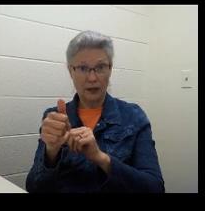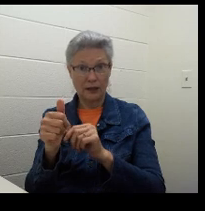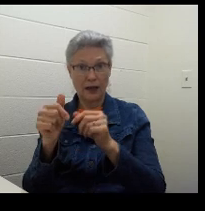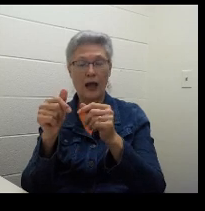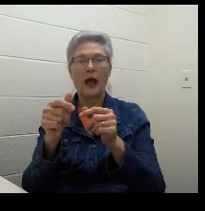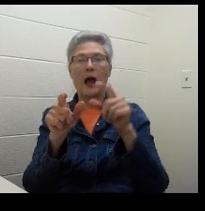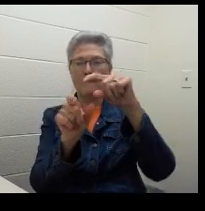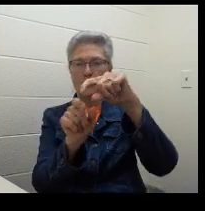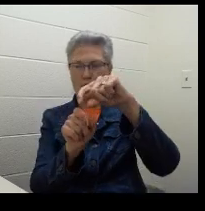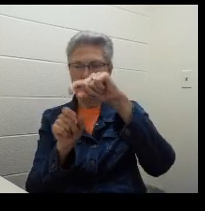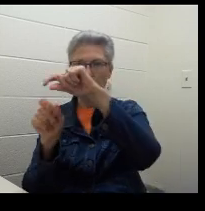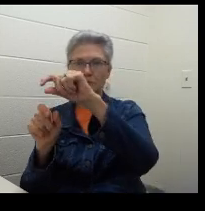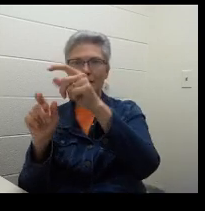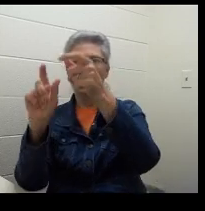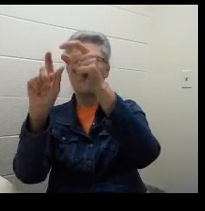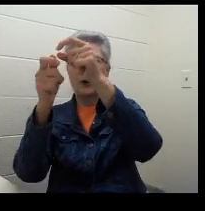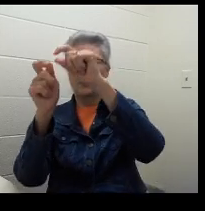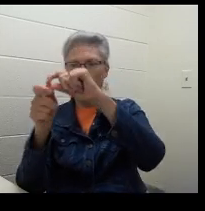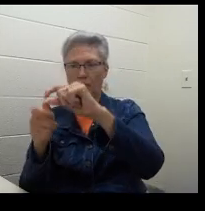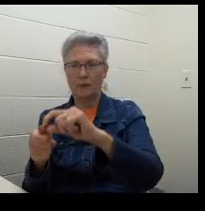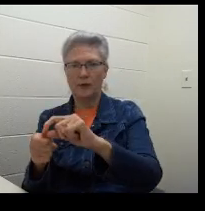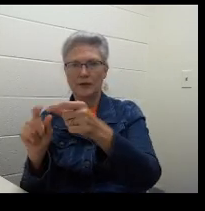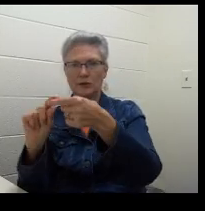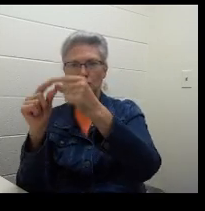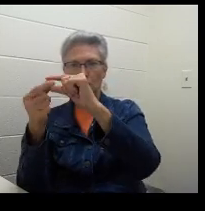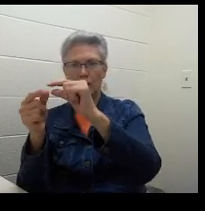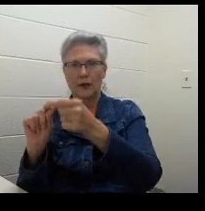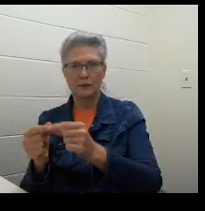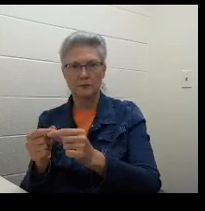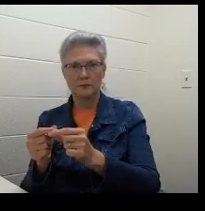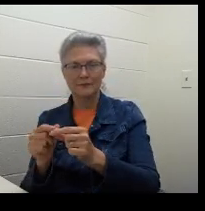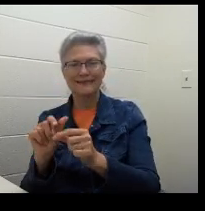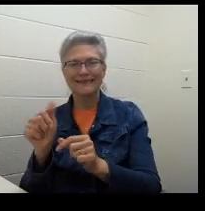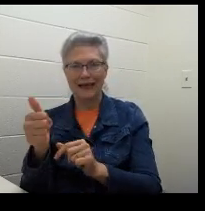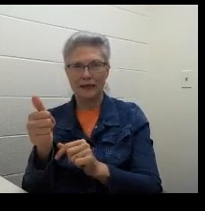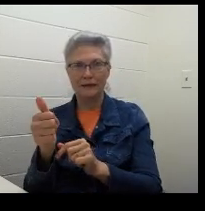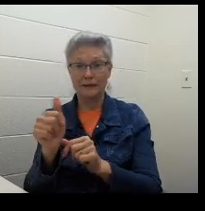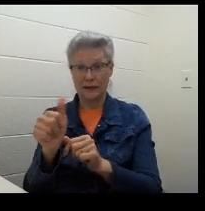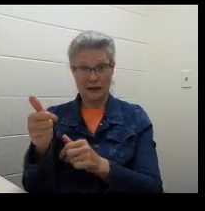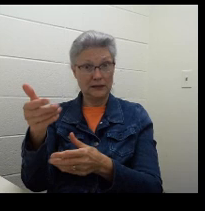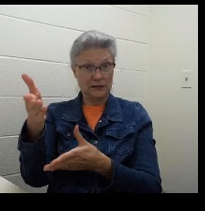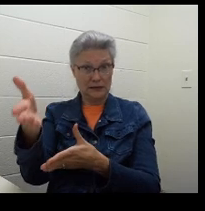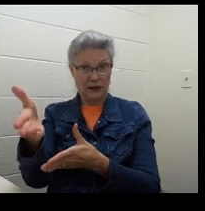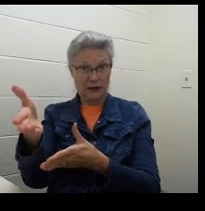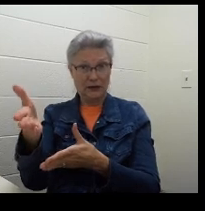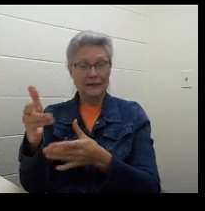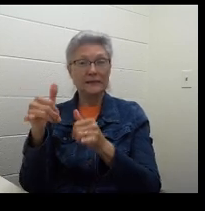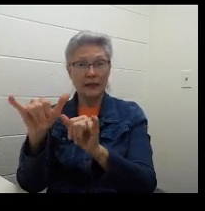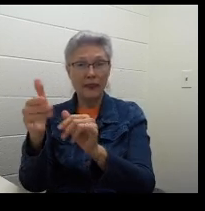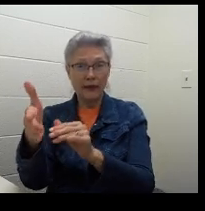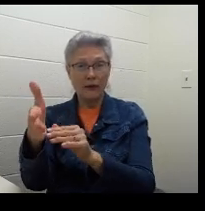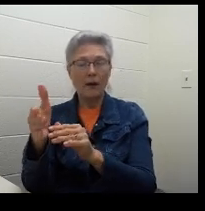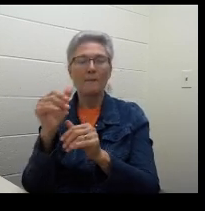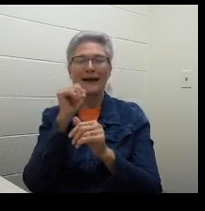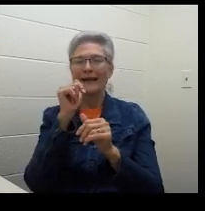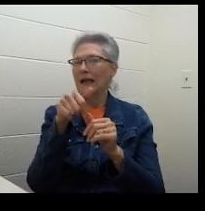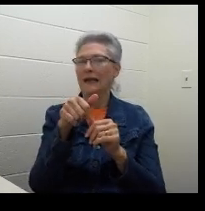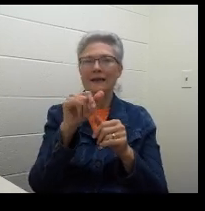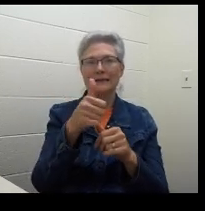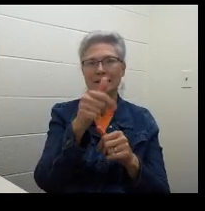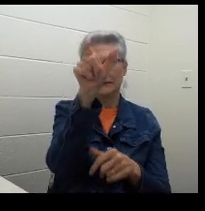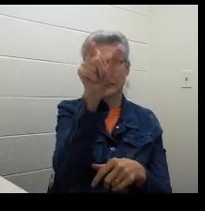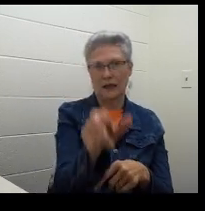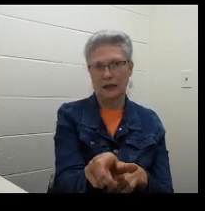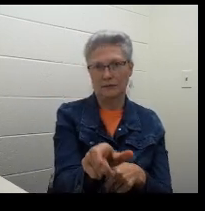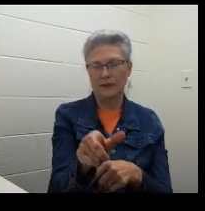and I regrouped it into 10 ones. So the 10 is still there, but it's no longer in the 10s place value.